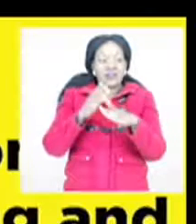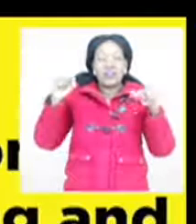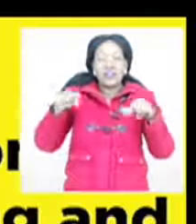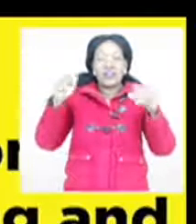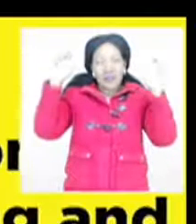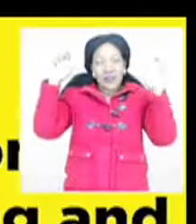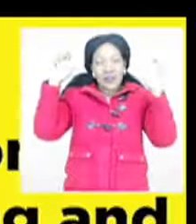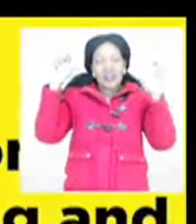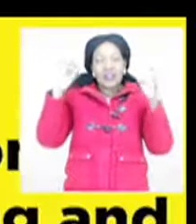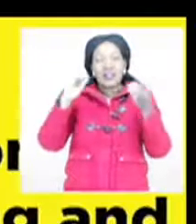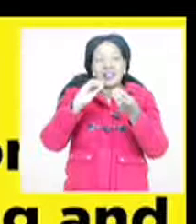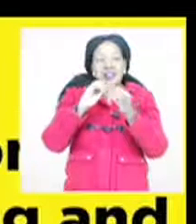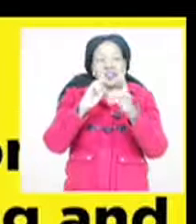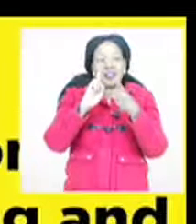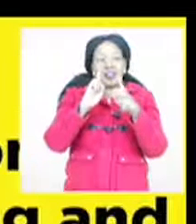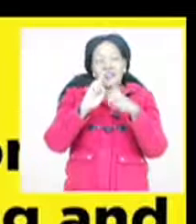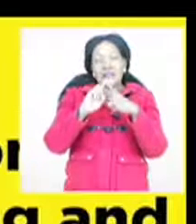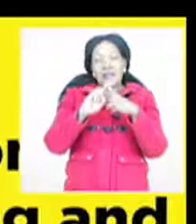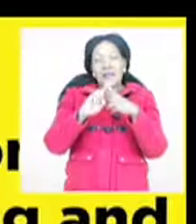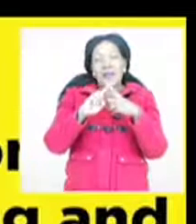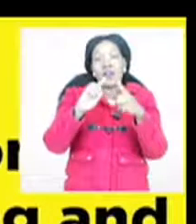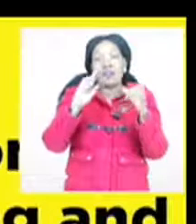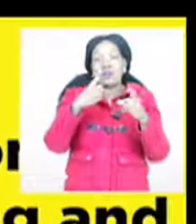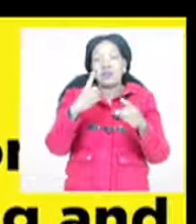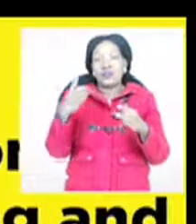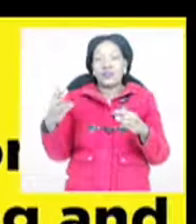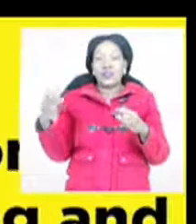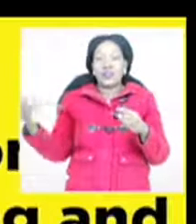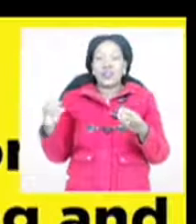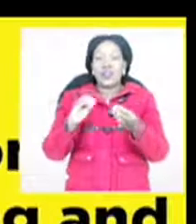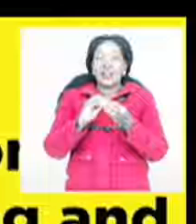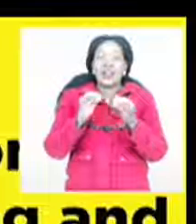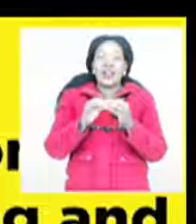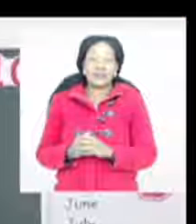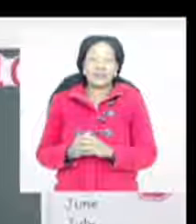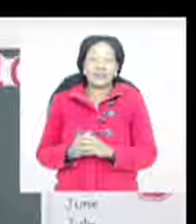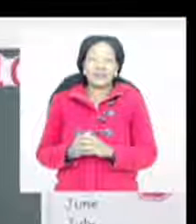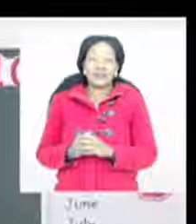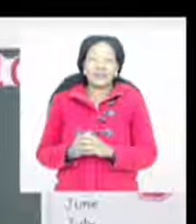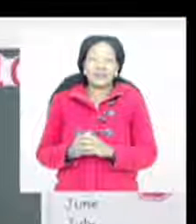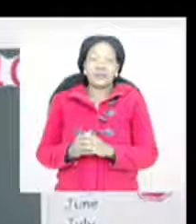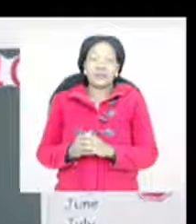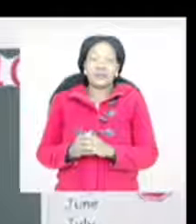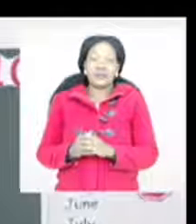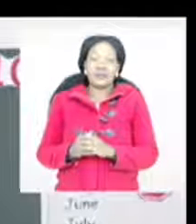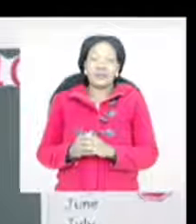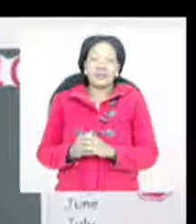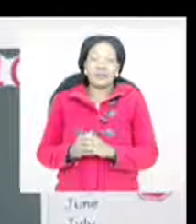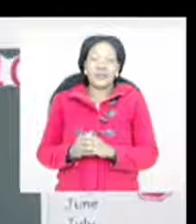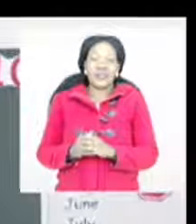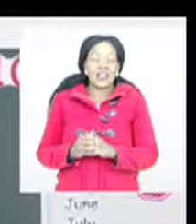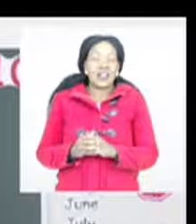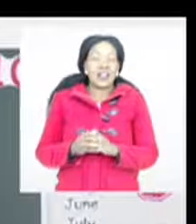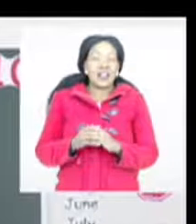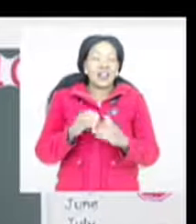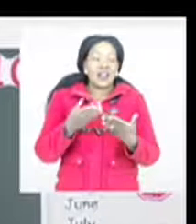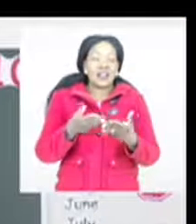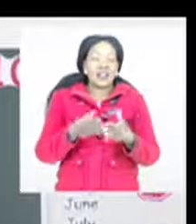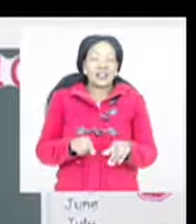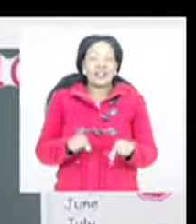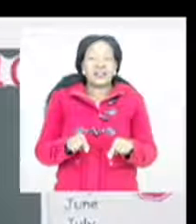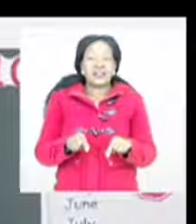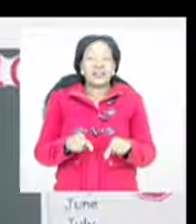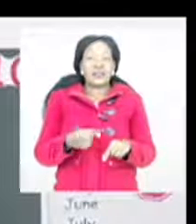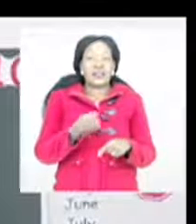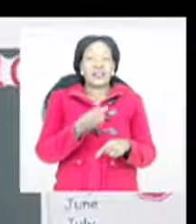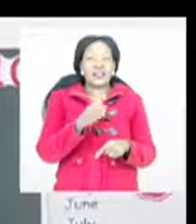Our lesson for today is counting and all about numbers. So let's do some counting today. I